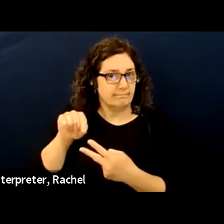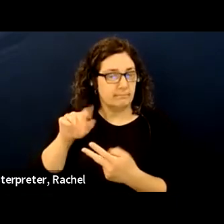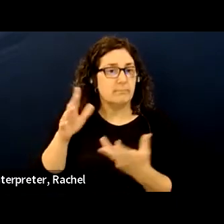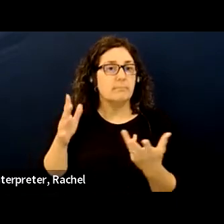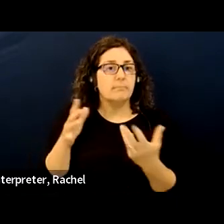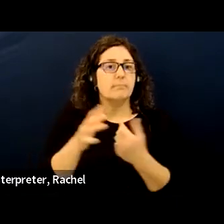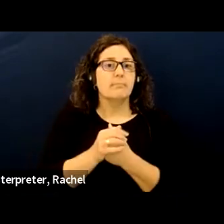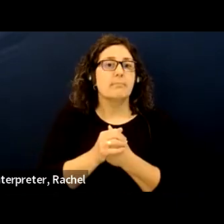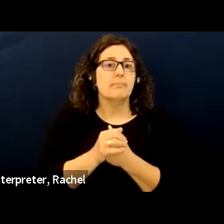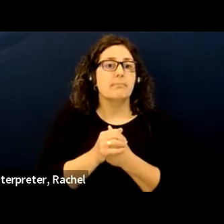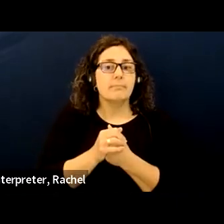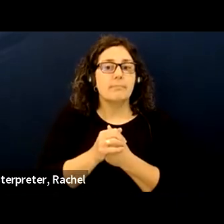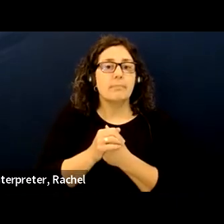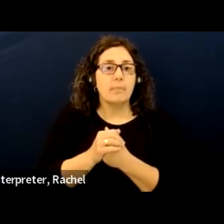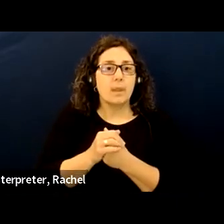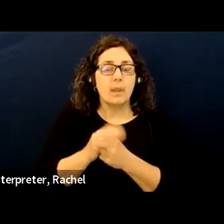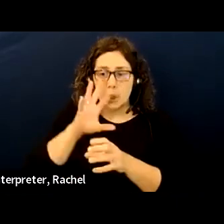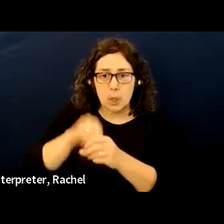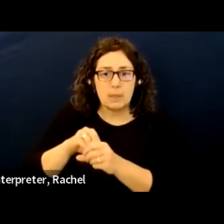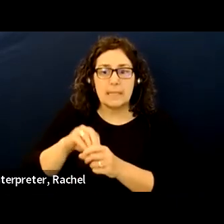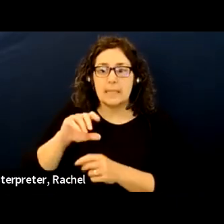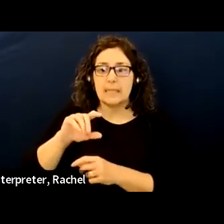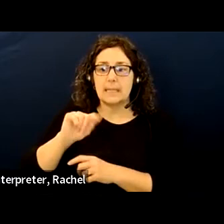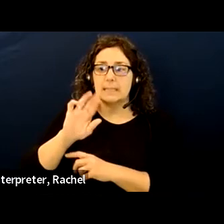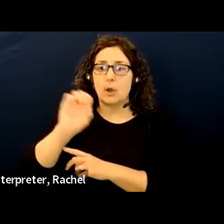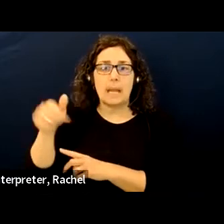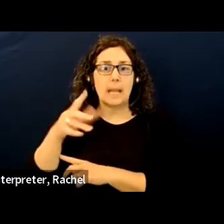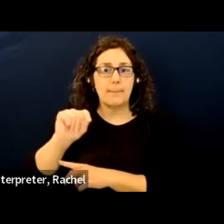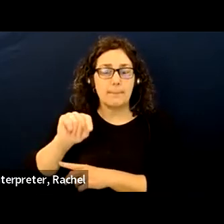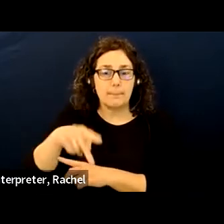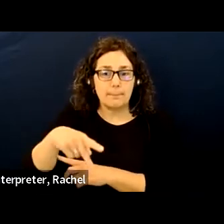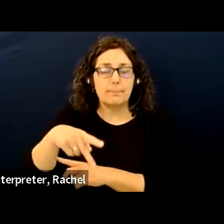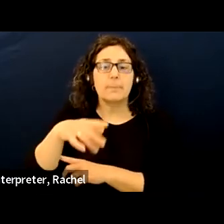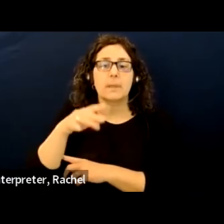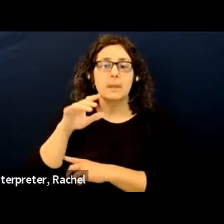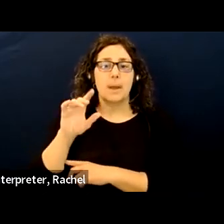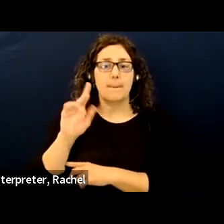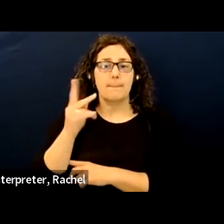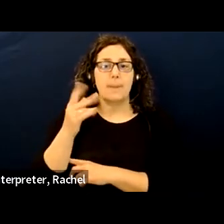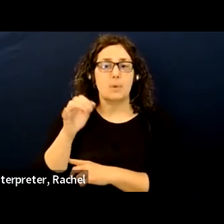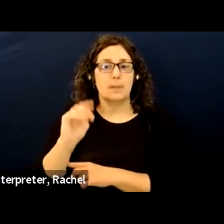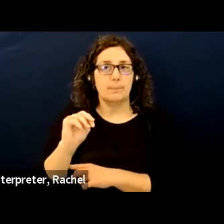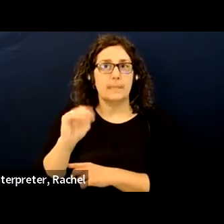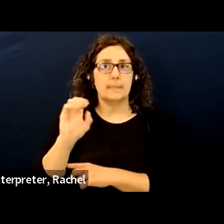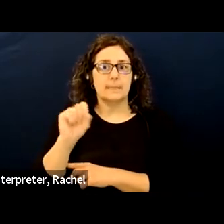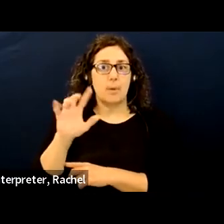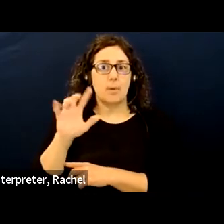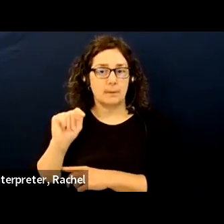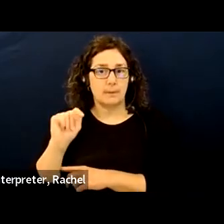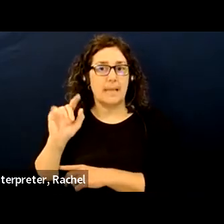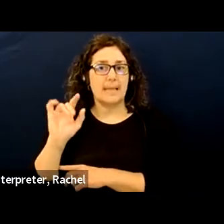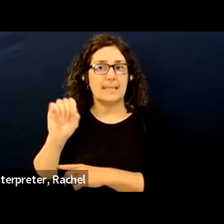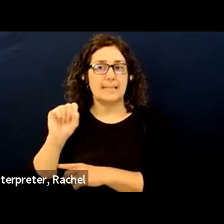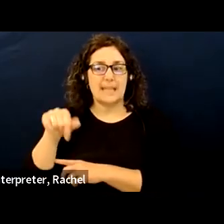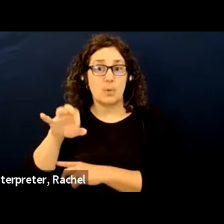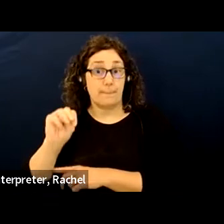Wasainich Nations, including Sartlip, Paquichin, Sayout, and Saycum of the Saanich Peninsula and